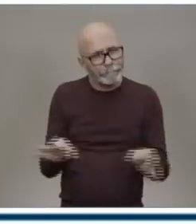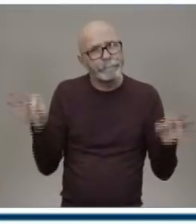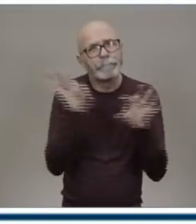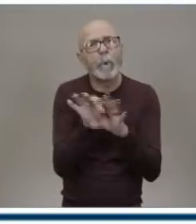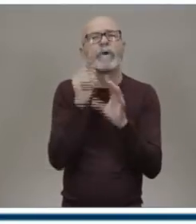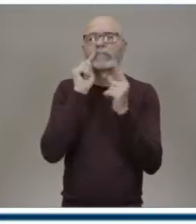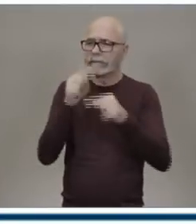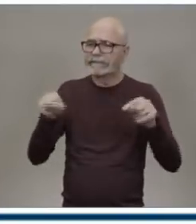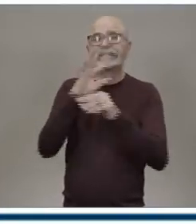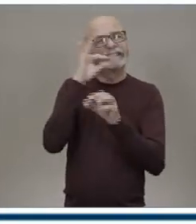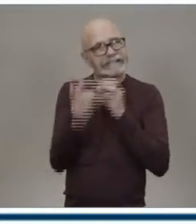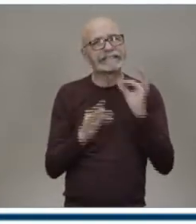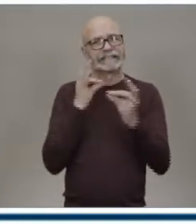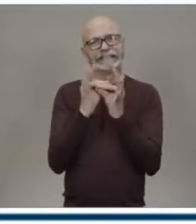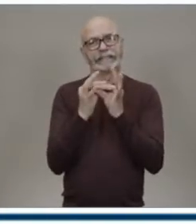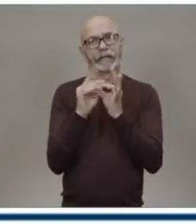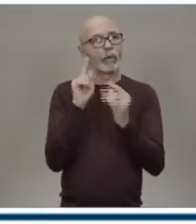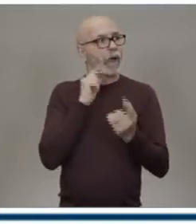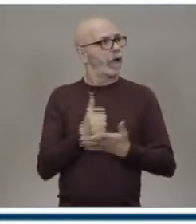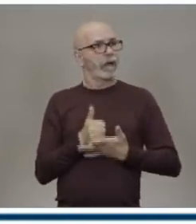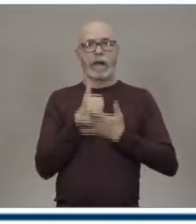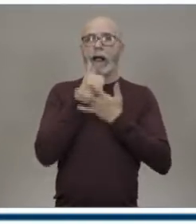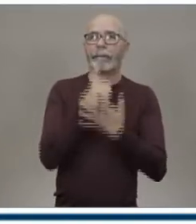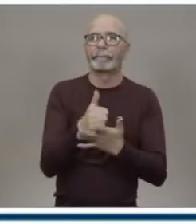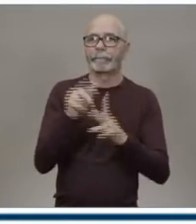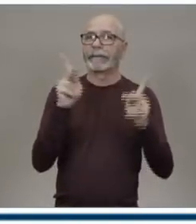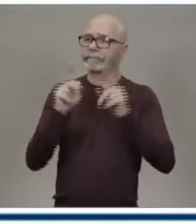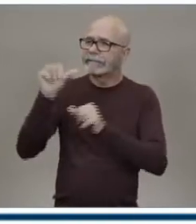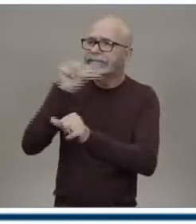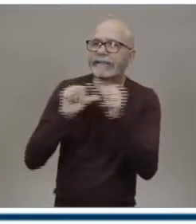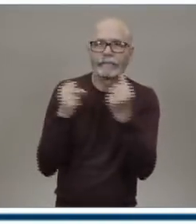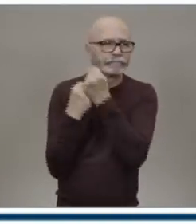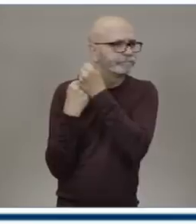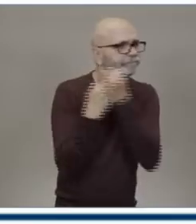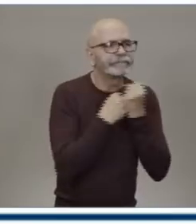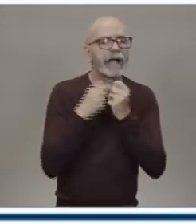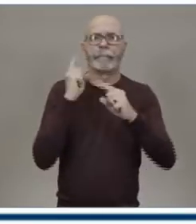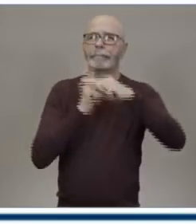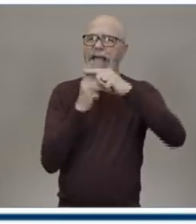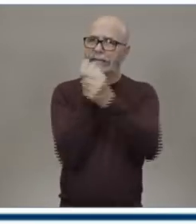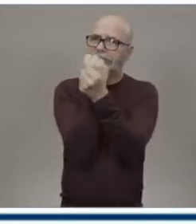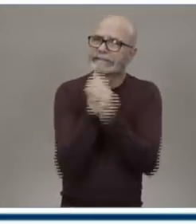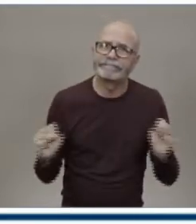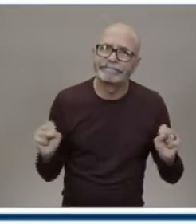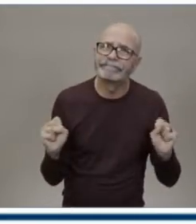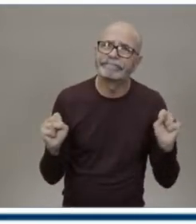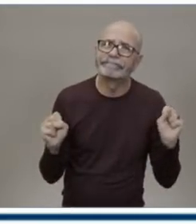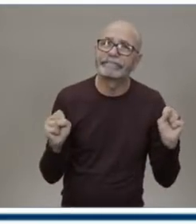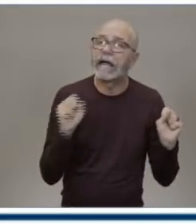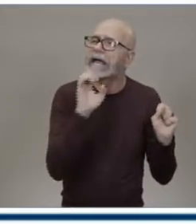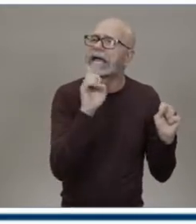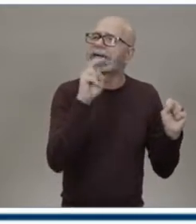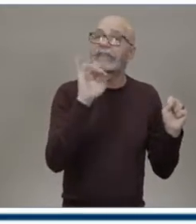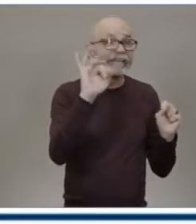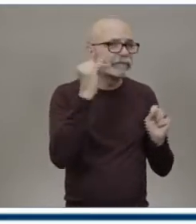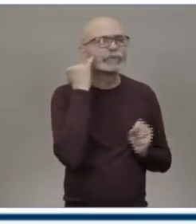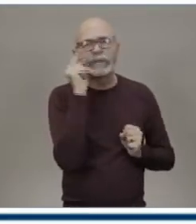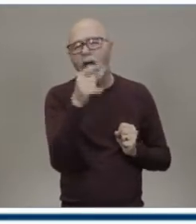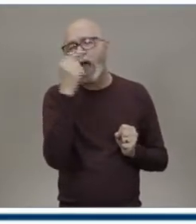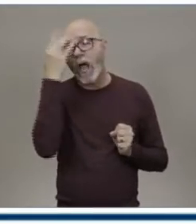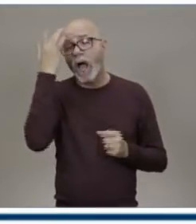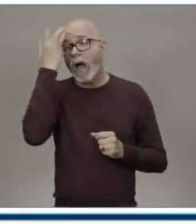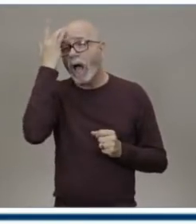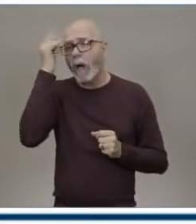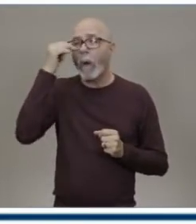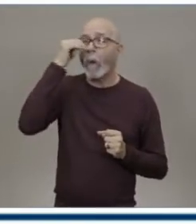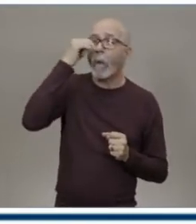COVID response and help keep each other safe. So please, if you are feeling unwell or even minor cold-like symptoms,